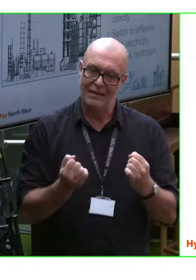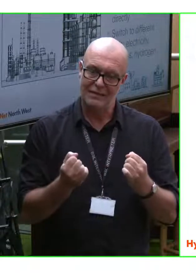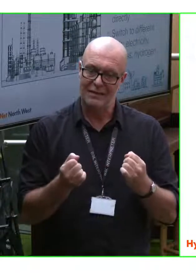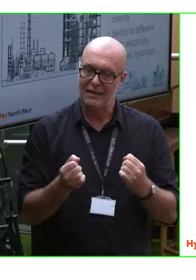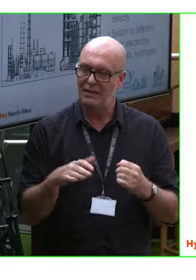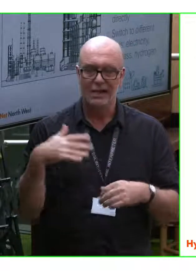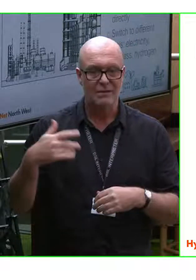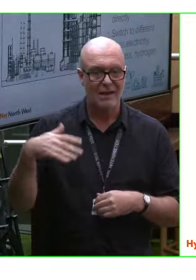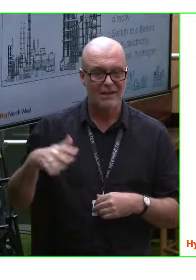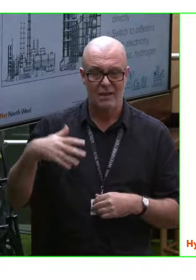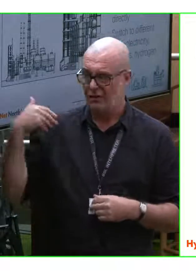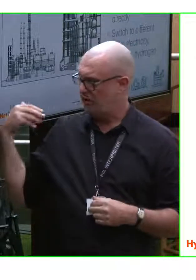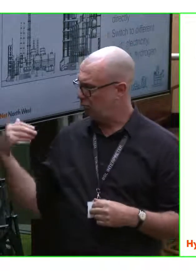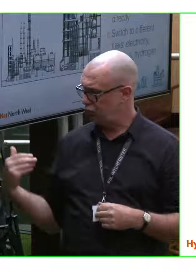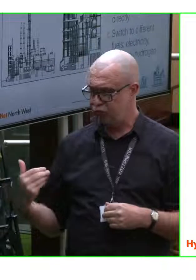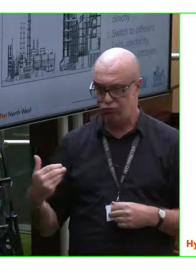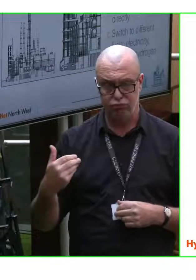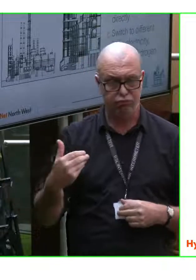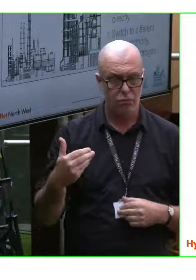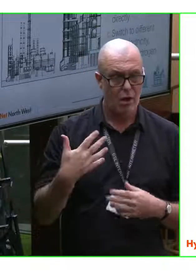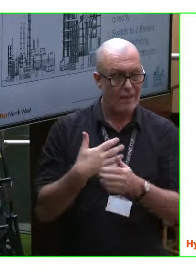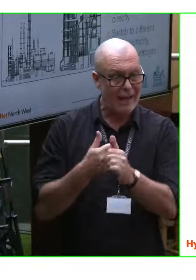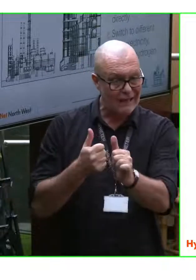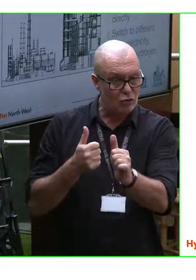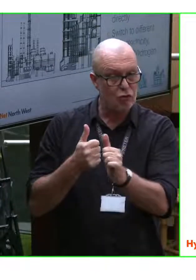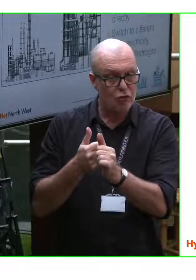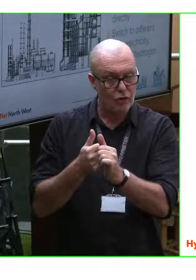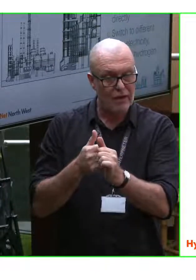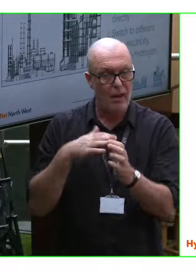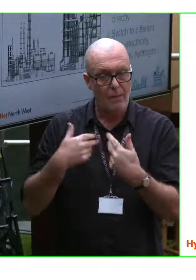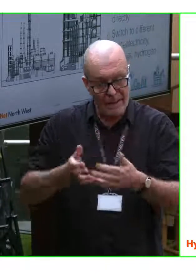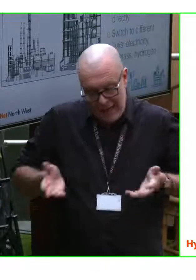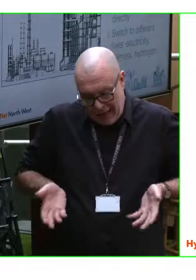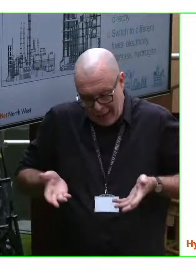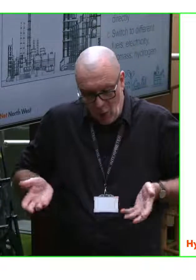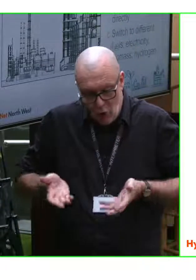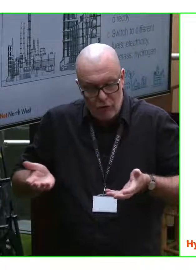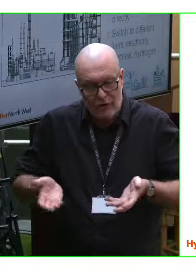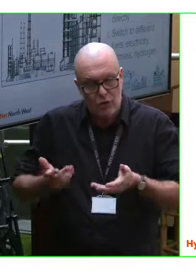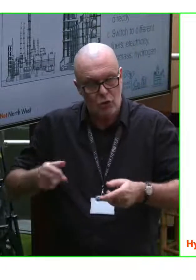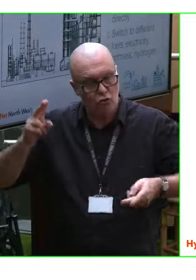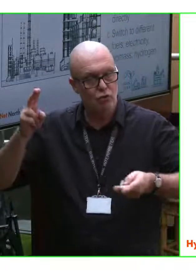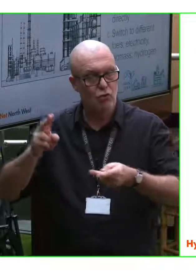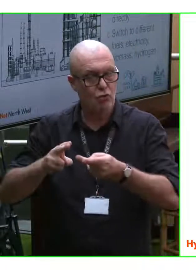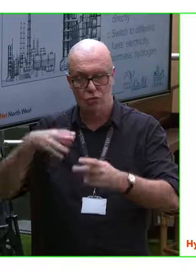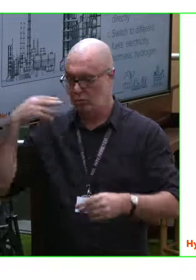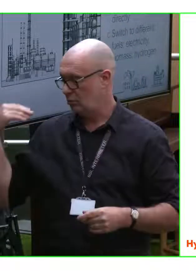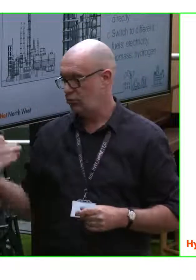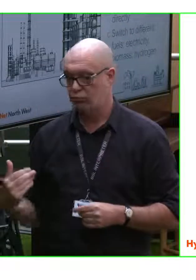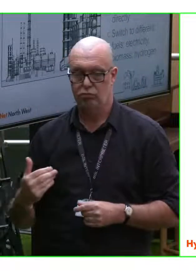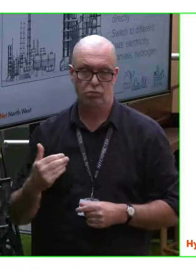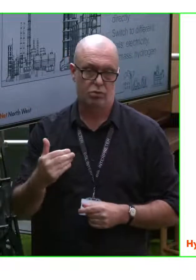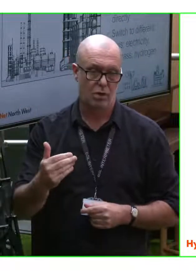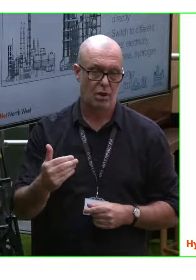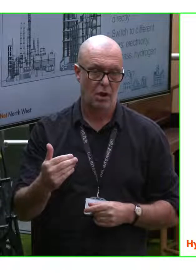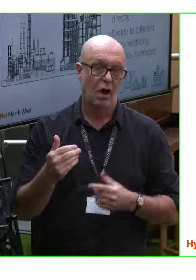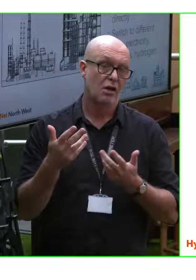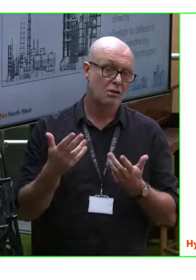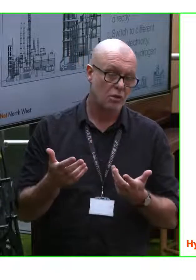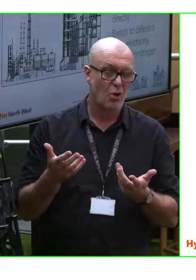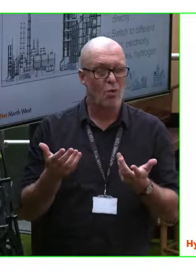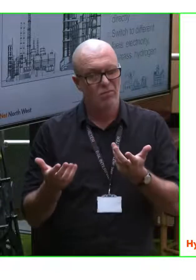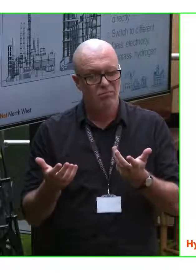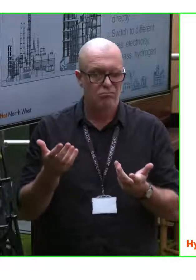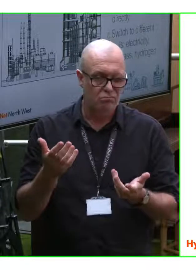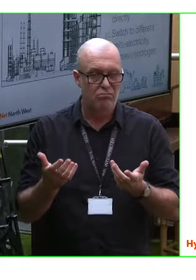for decades. Industry has been motivated to decarbonise, to reduce the energy for decades. Therefore, whilst there is